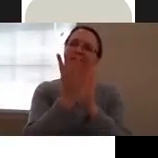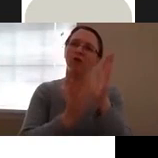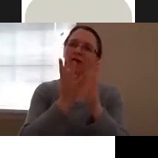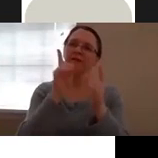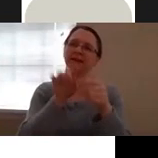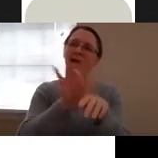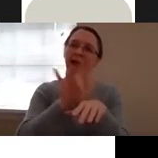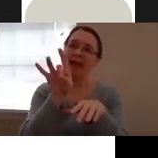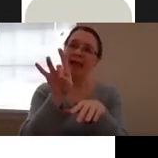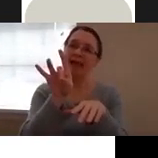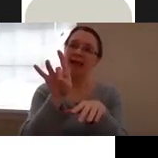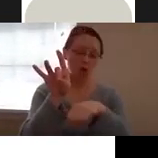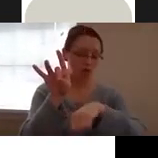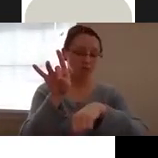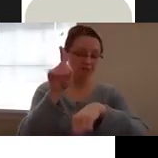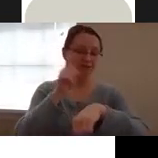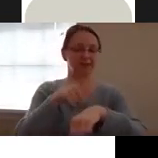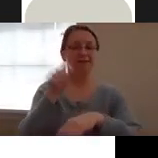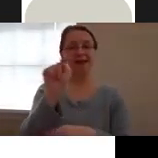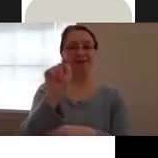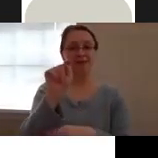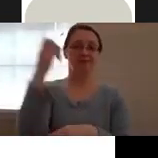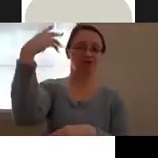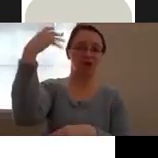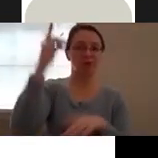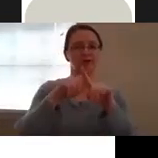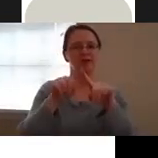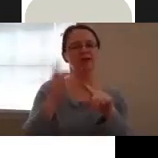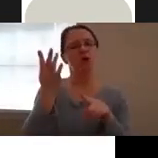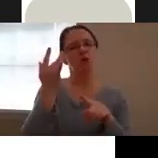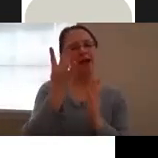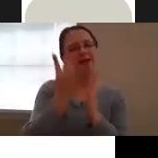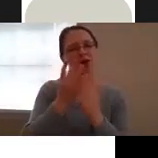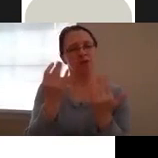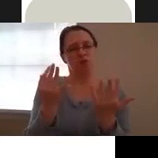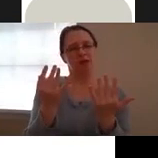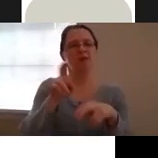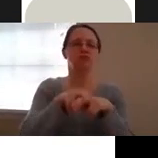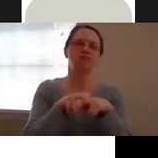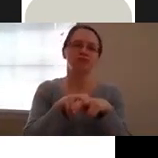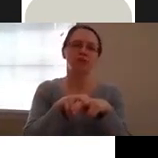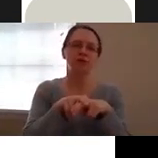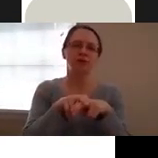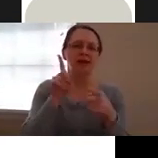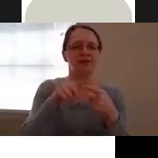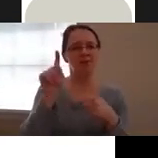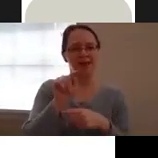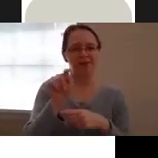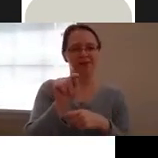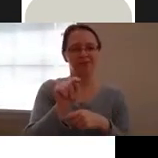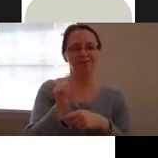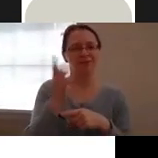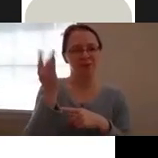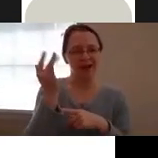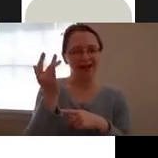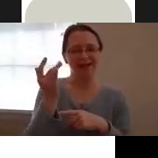toileting and showering. Like, why would he do that? And it turned out that actually what's happening here is